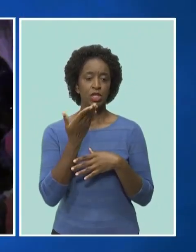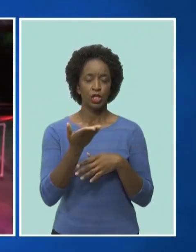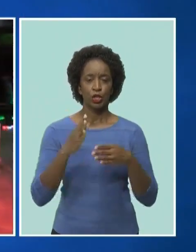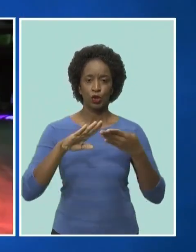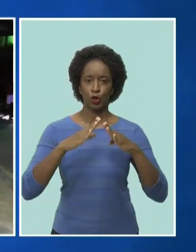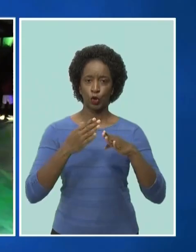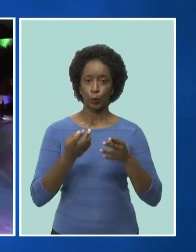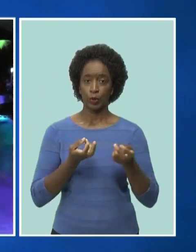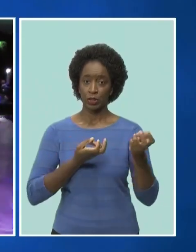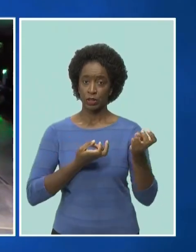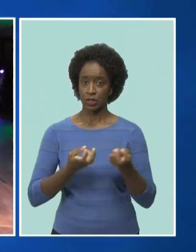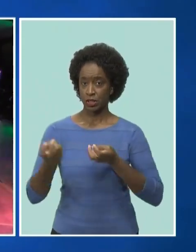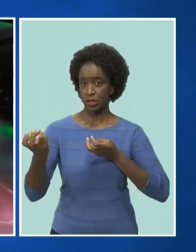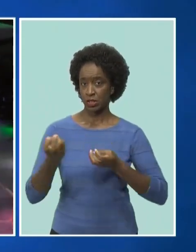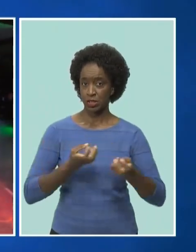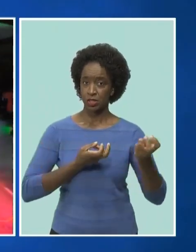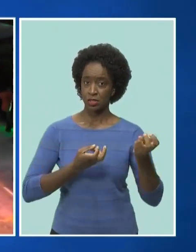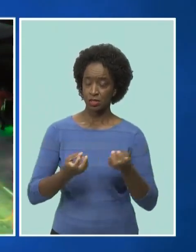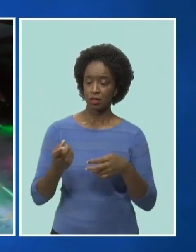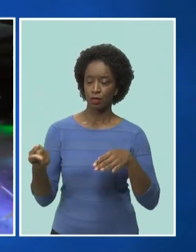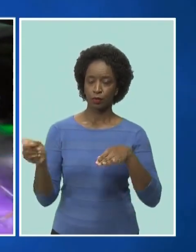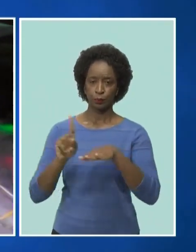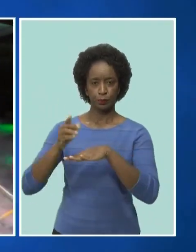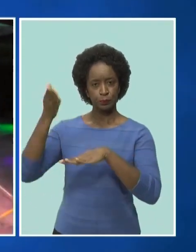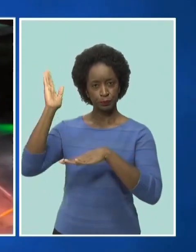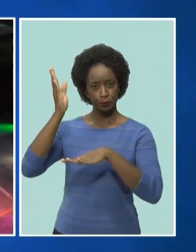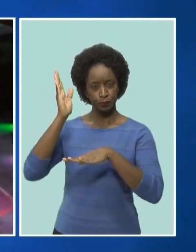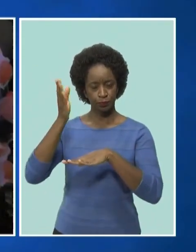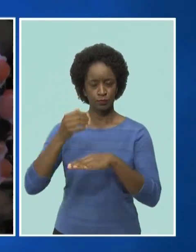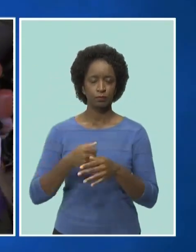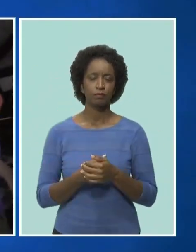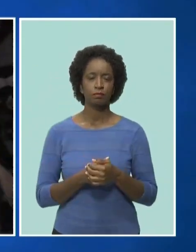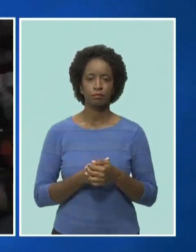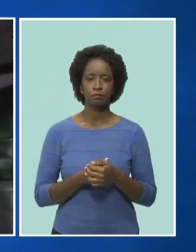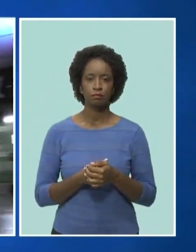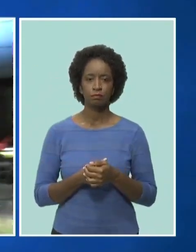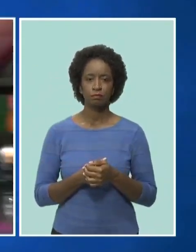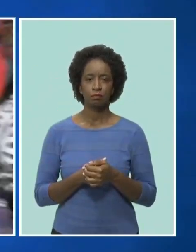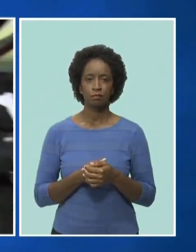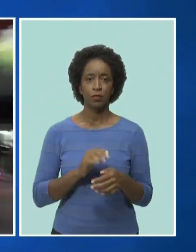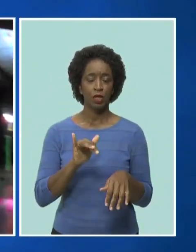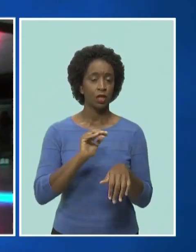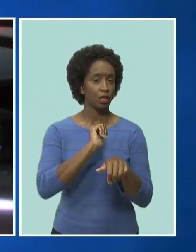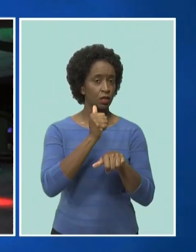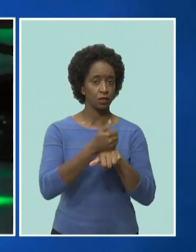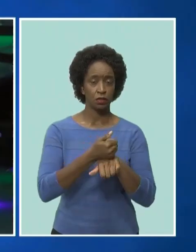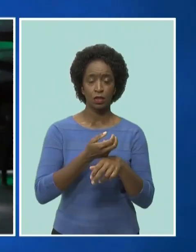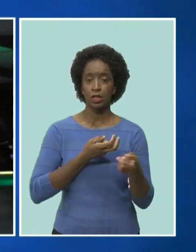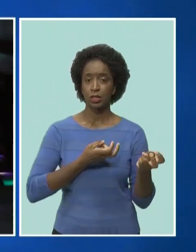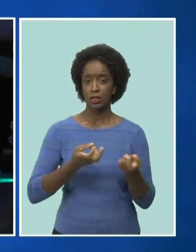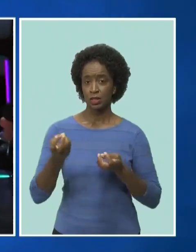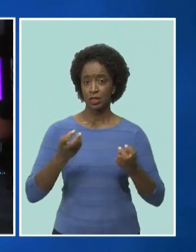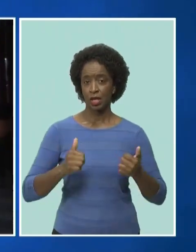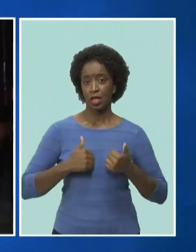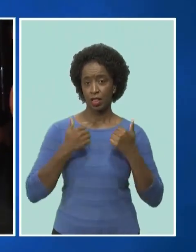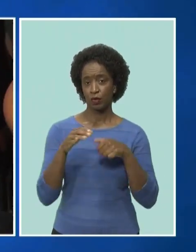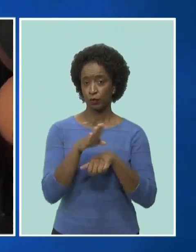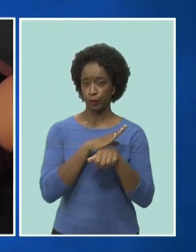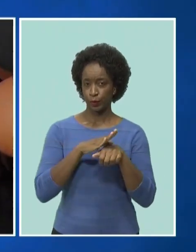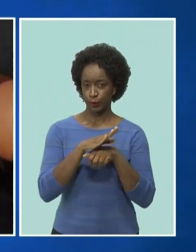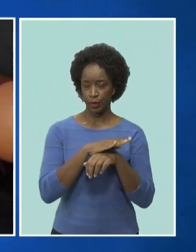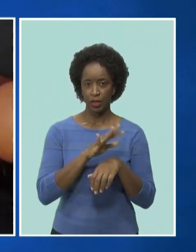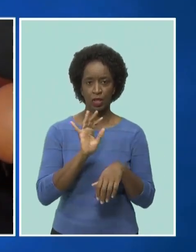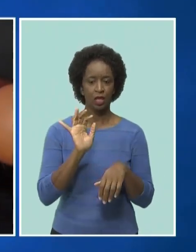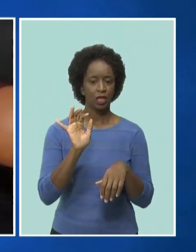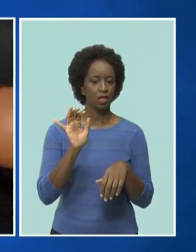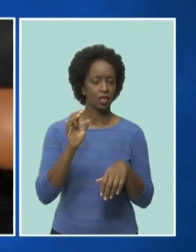activity at Cricket Legends called Skate-O-Ween. It was staged by Skate Life Barbados and was a night out for everyone